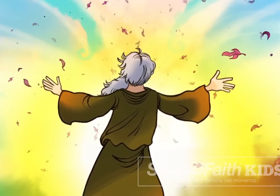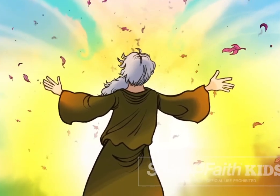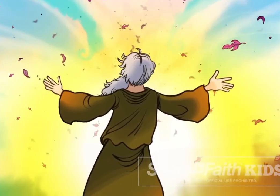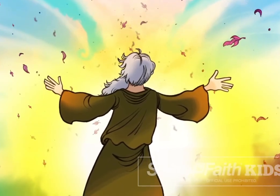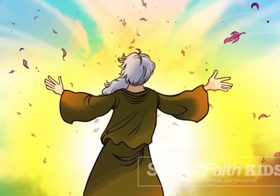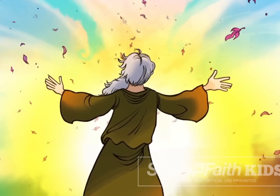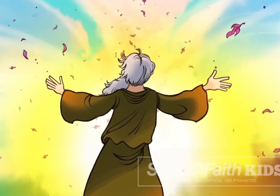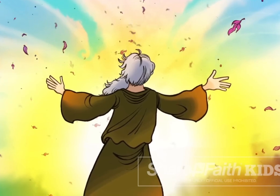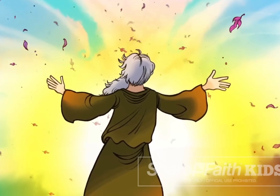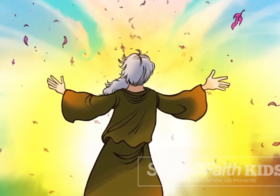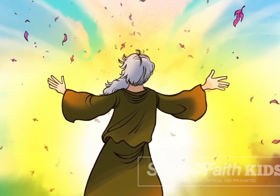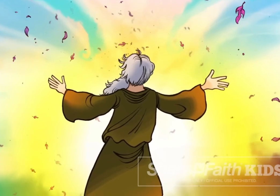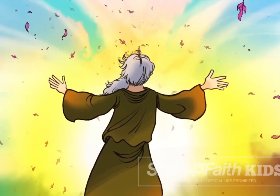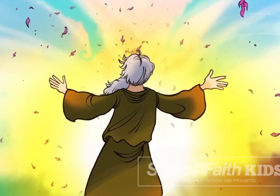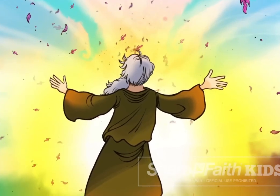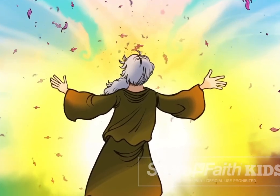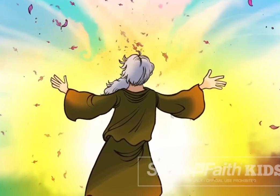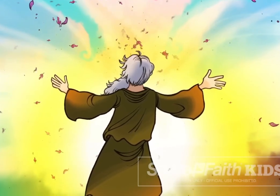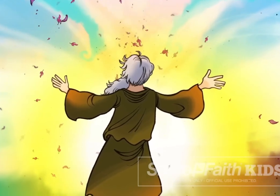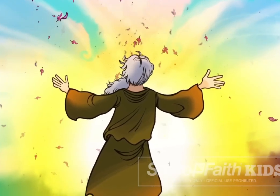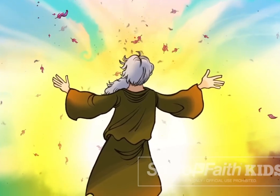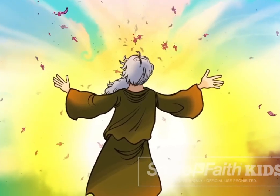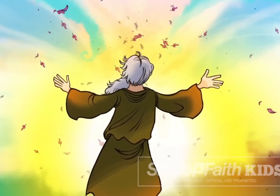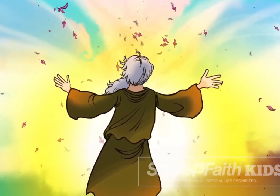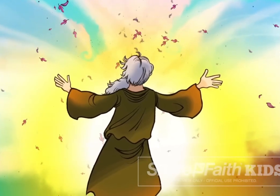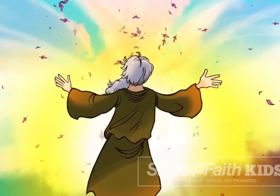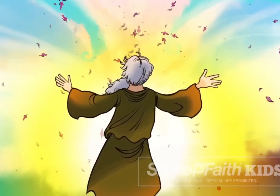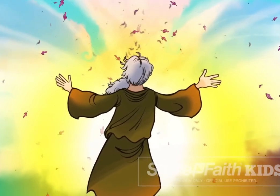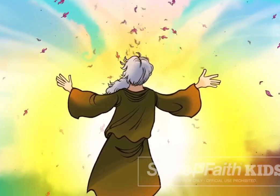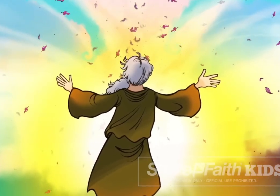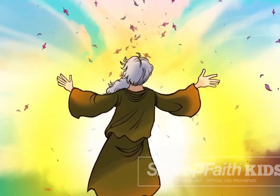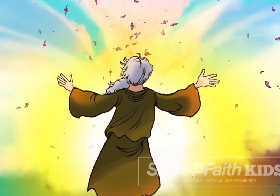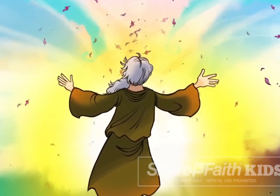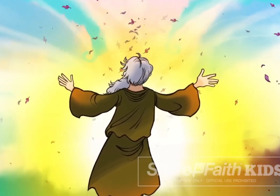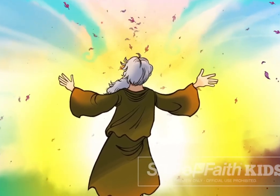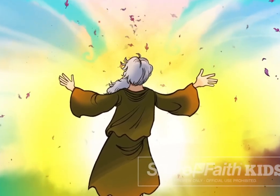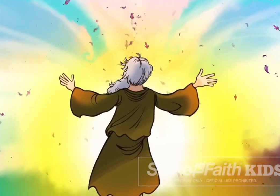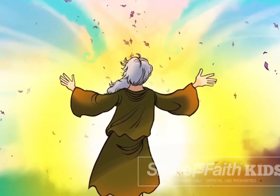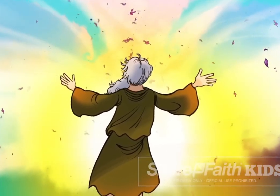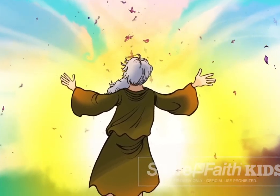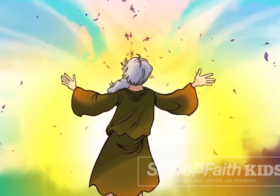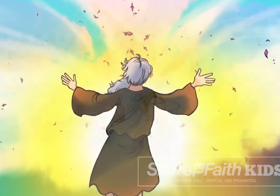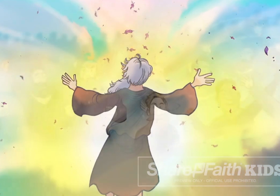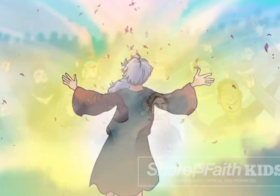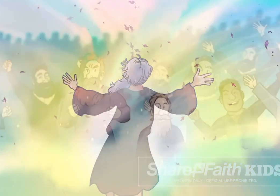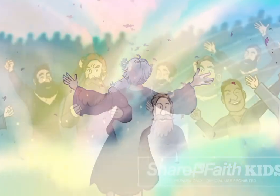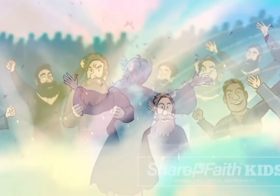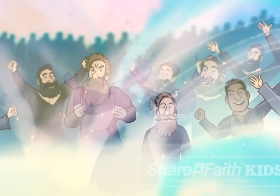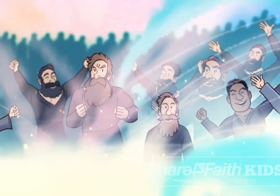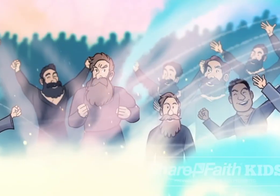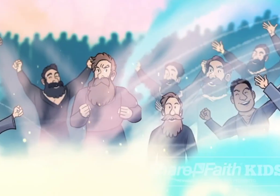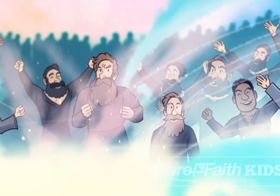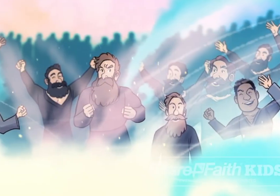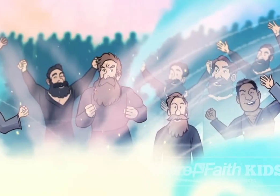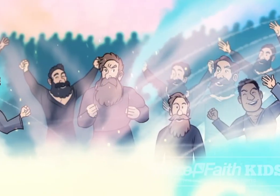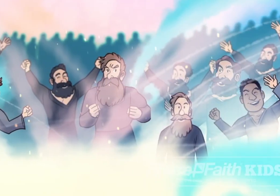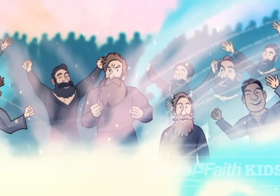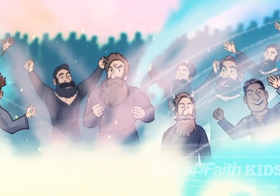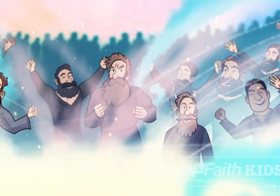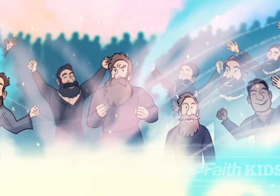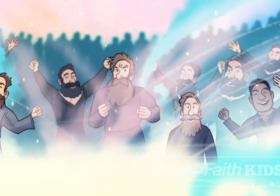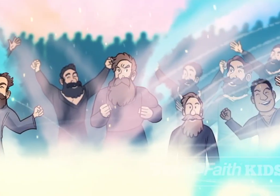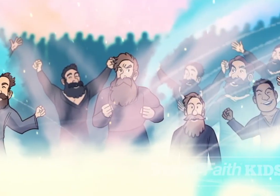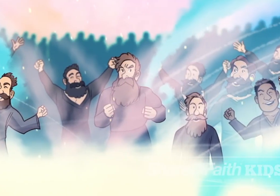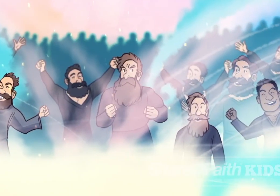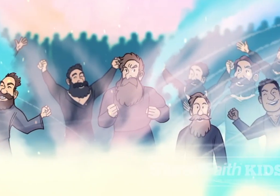winds, breathe into these dead bodies, that they may live again." As Ezekiel spoke